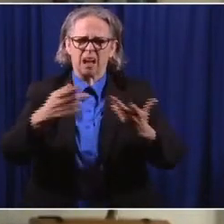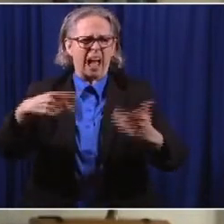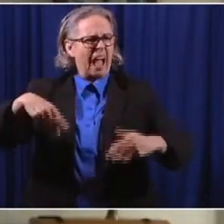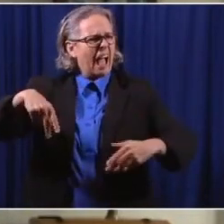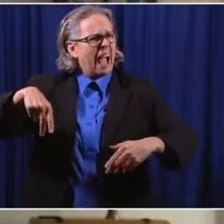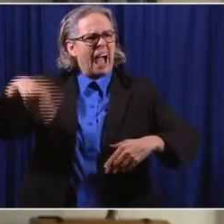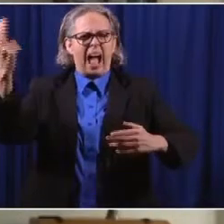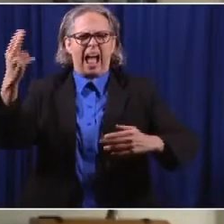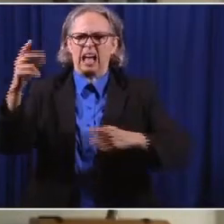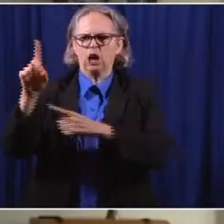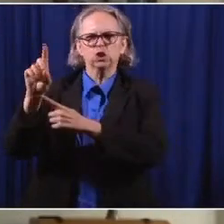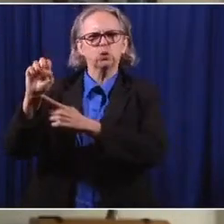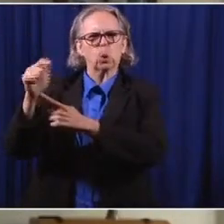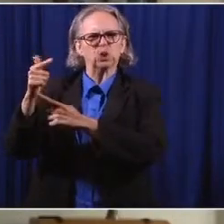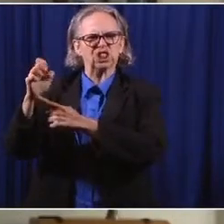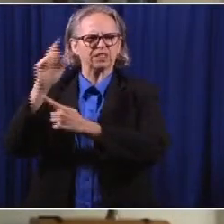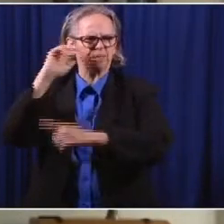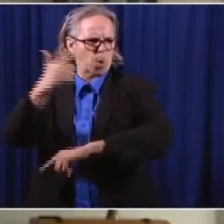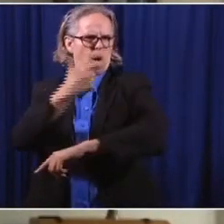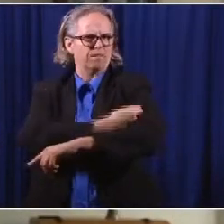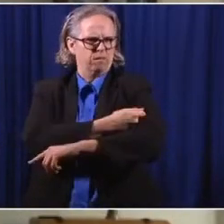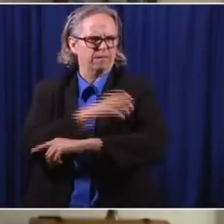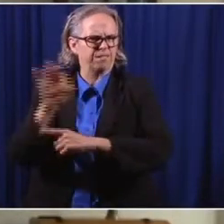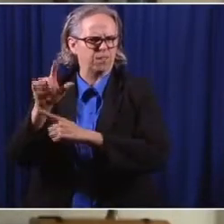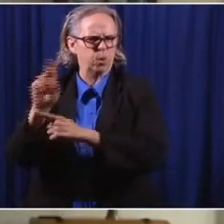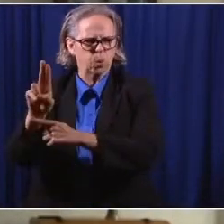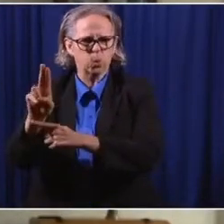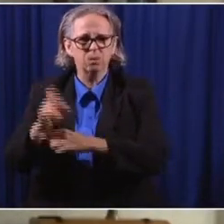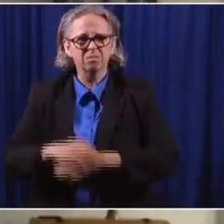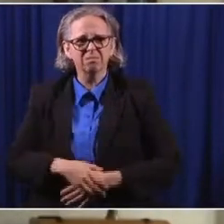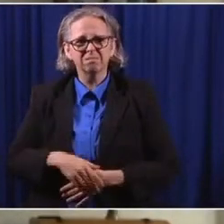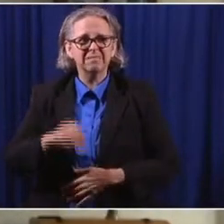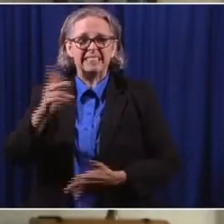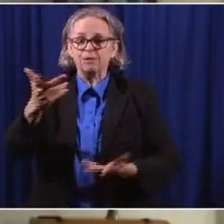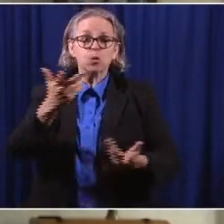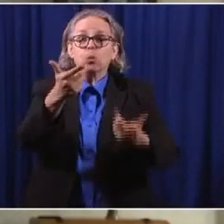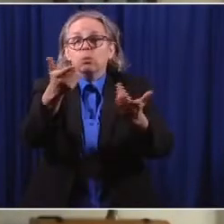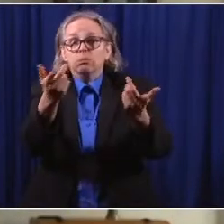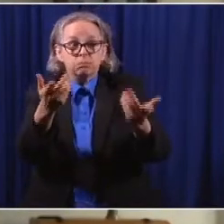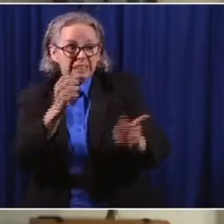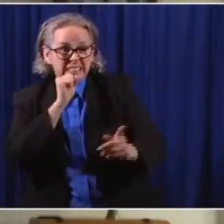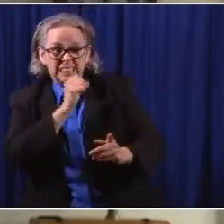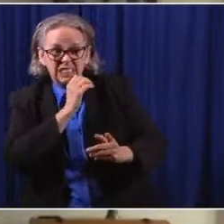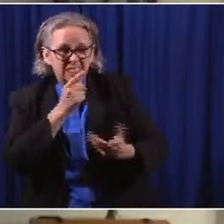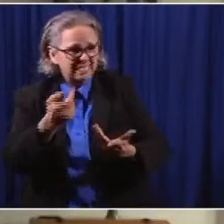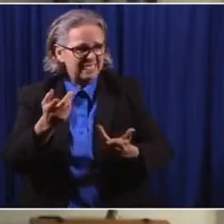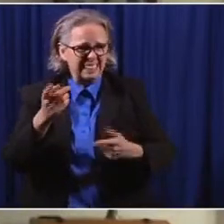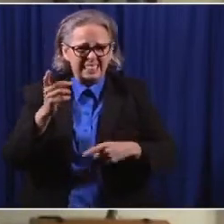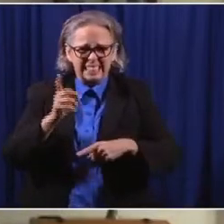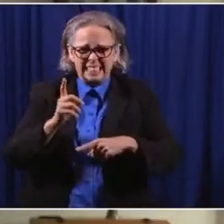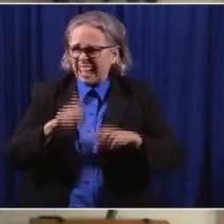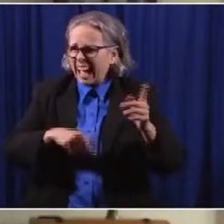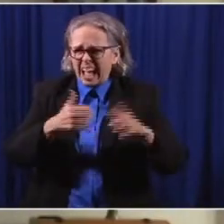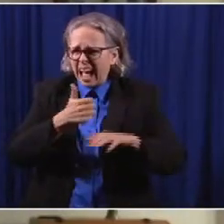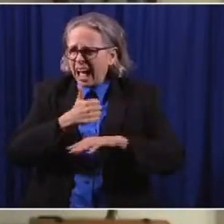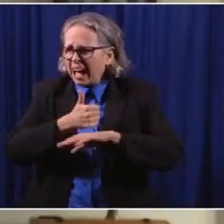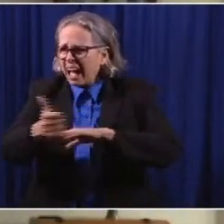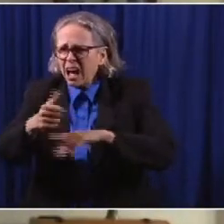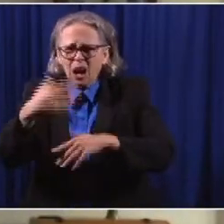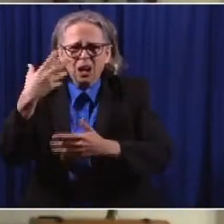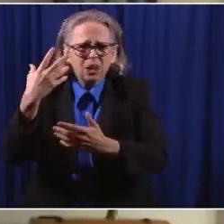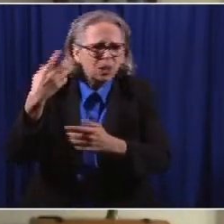getting to your physician or a location that offers flu shots, we encourage older Ohioans to contact their local